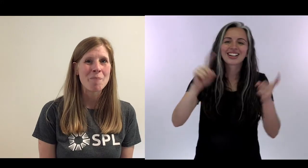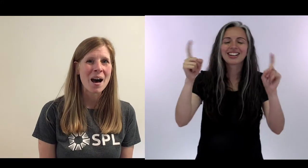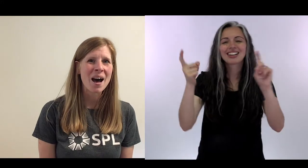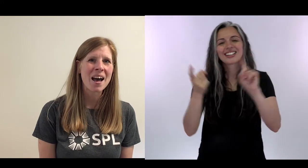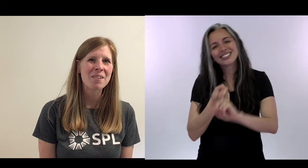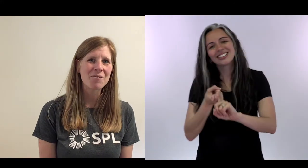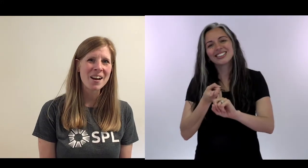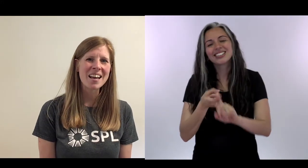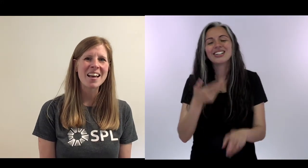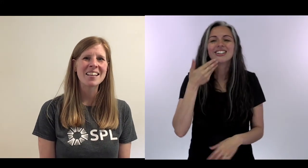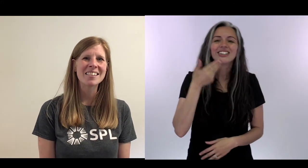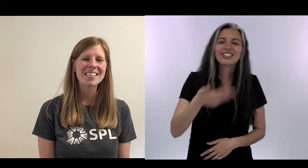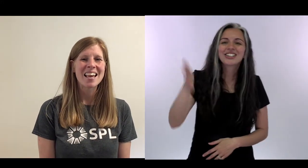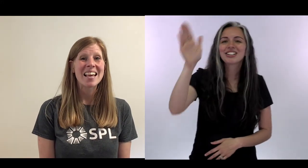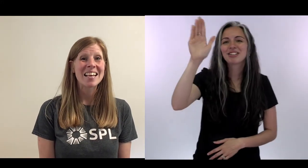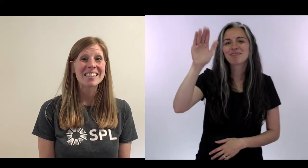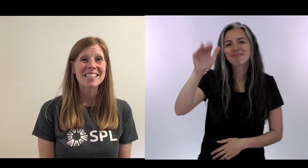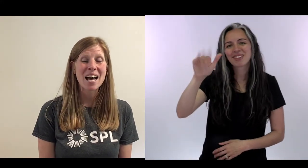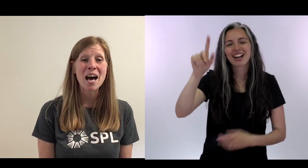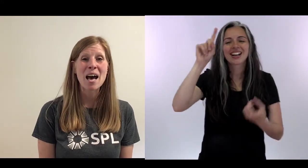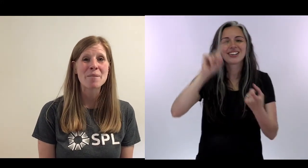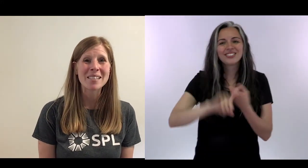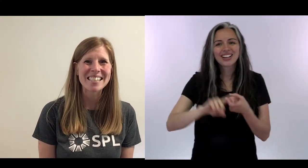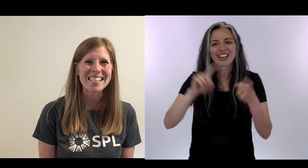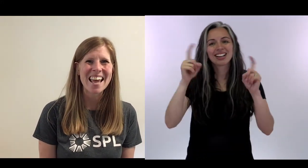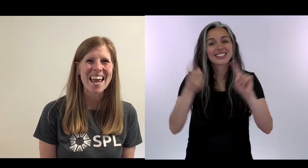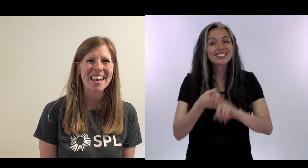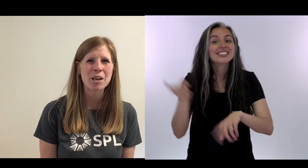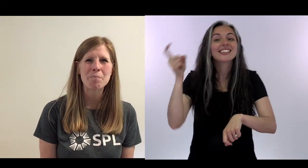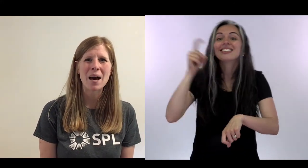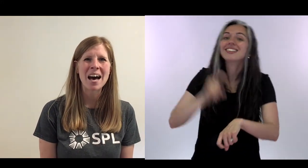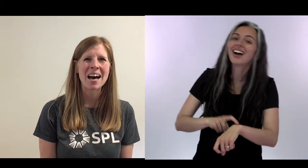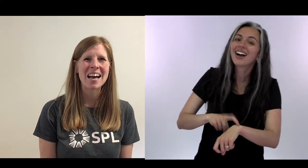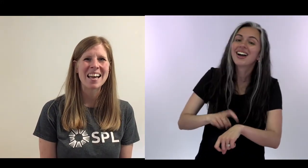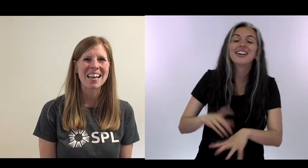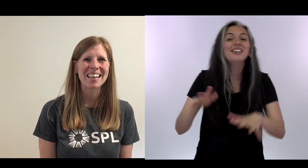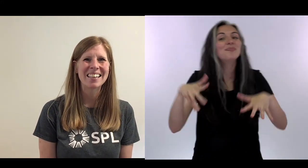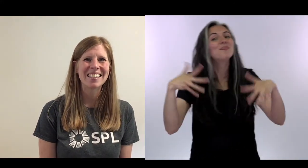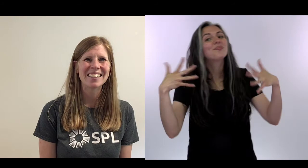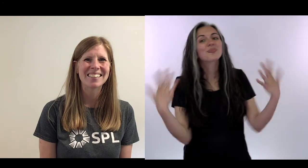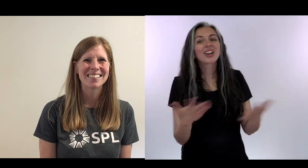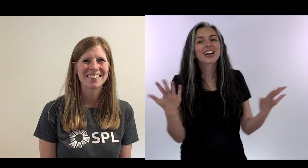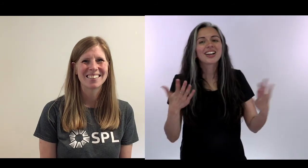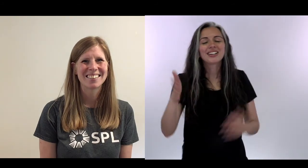Goodbye, friends. It's time to say goodbye.